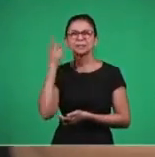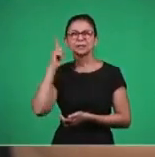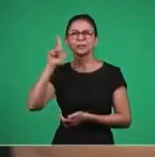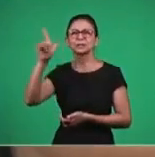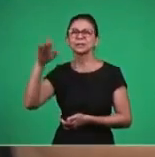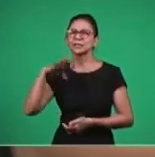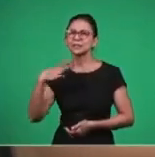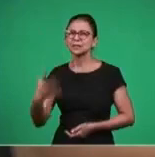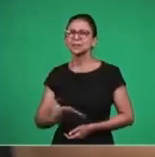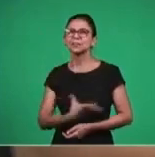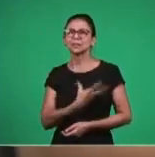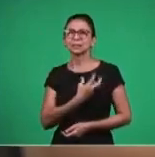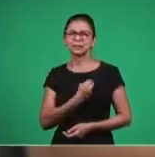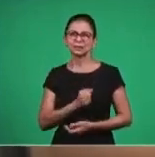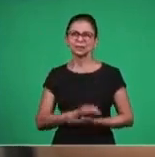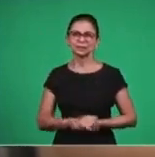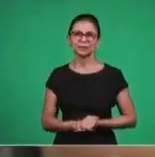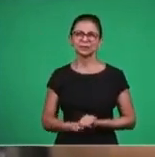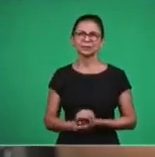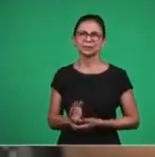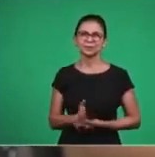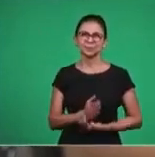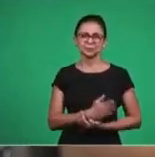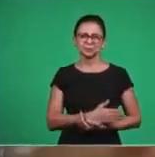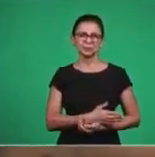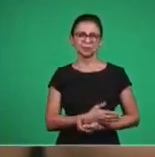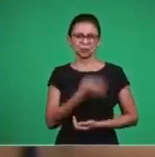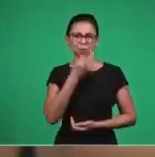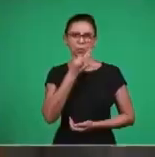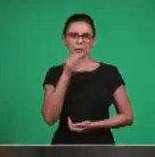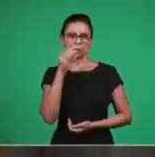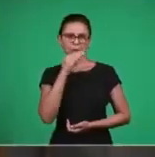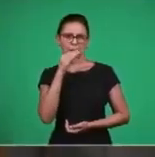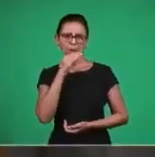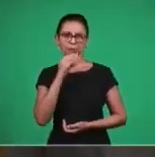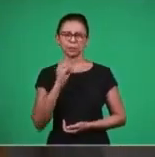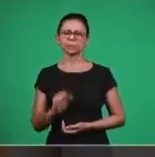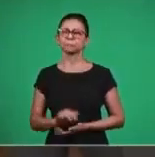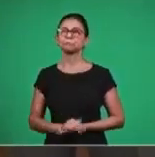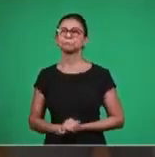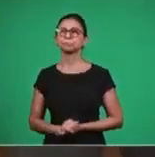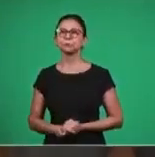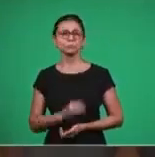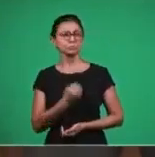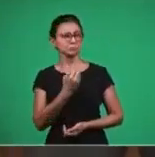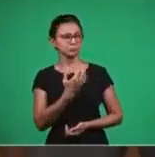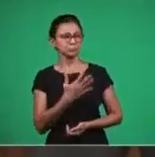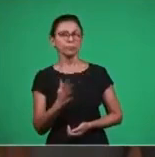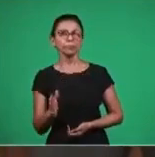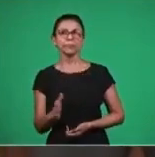paid for it. It's given out for free. It's just a short collaboration.